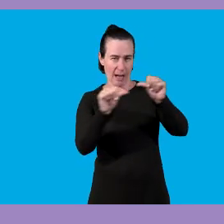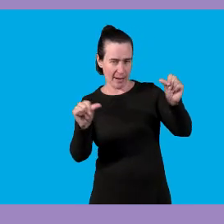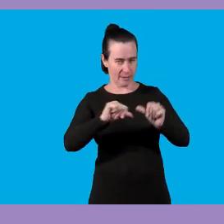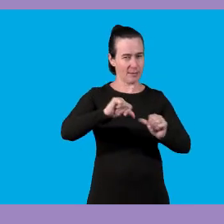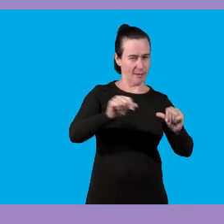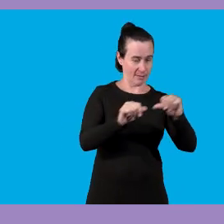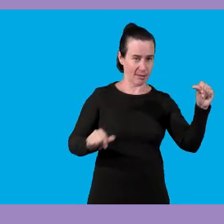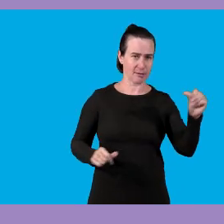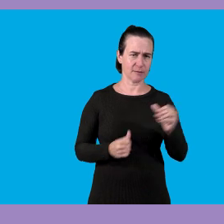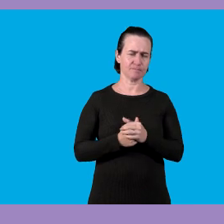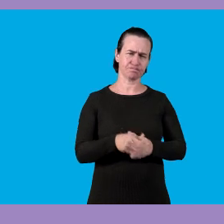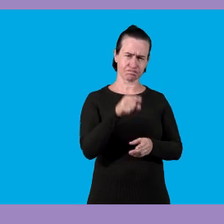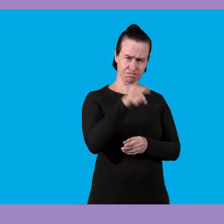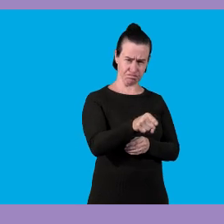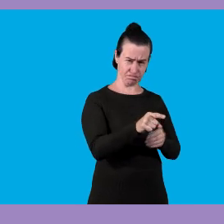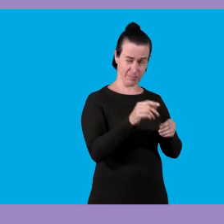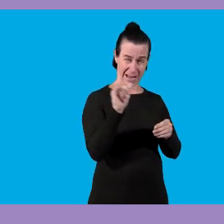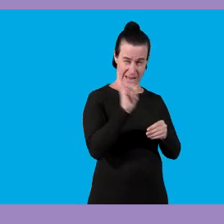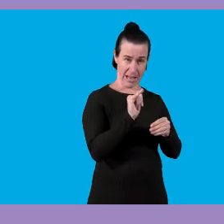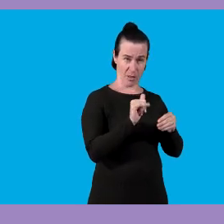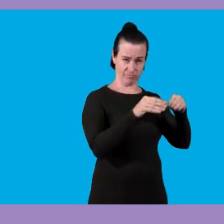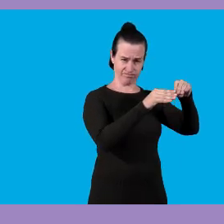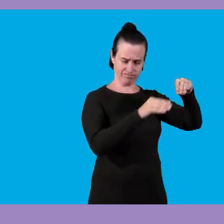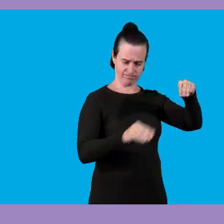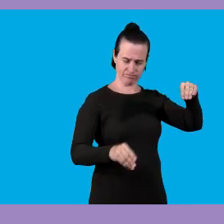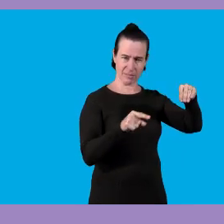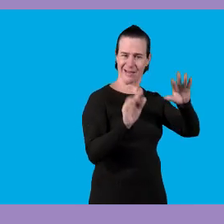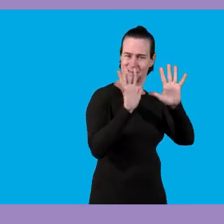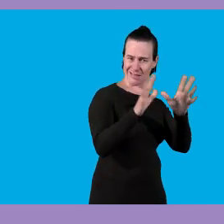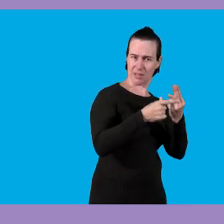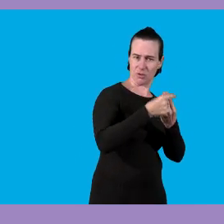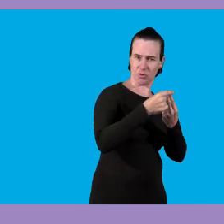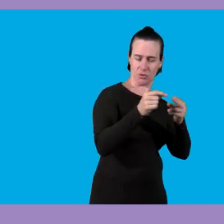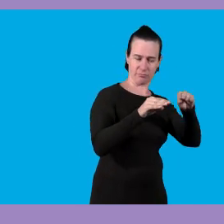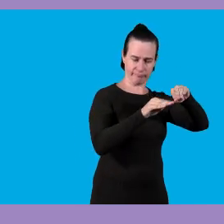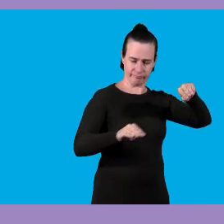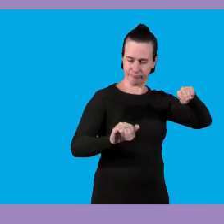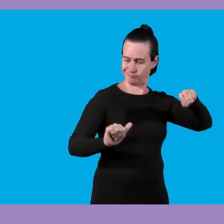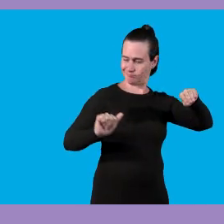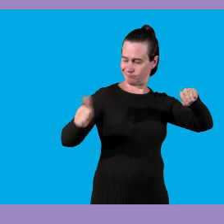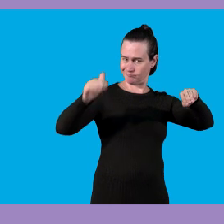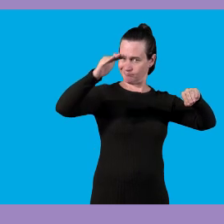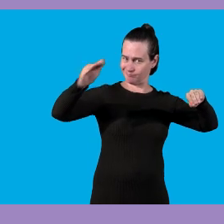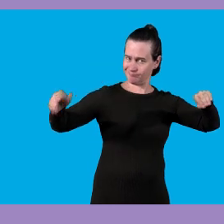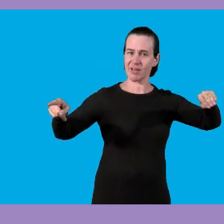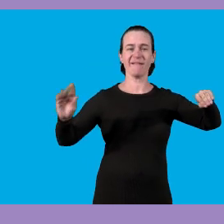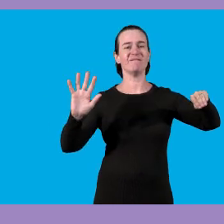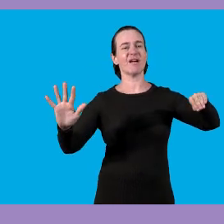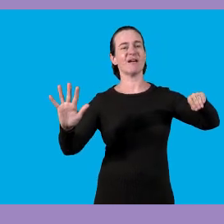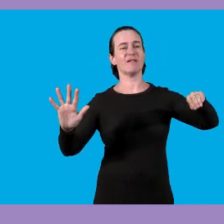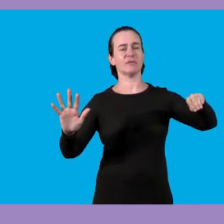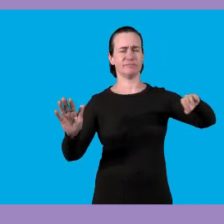those sides, and what do you notice? This one is 10, that side is 5. So when you look at the other one,